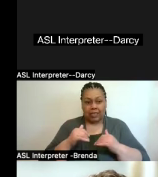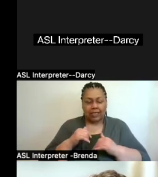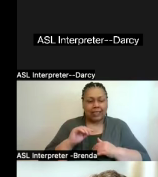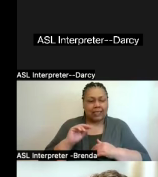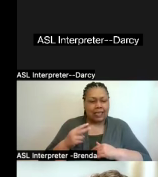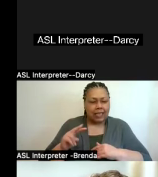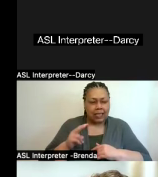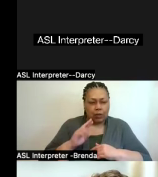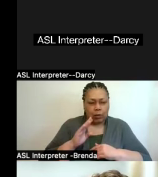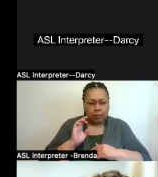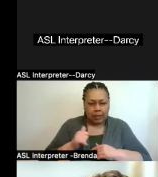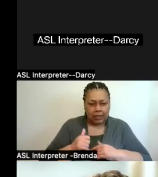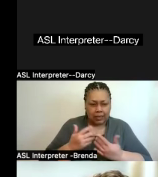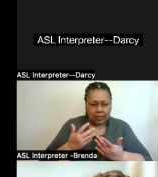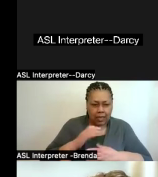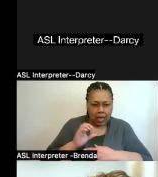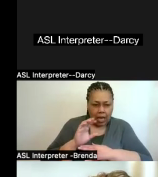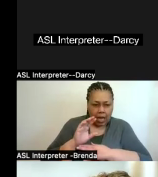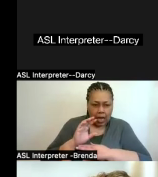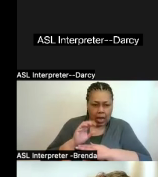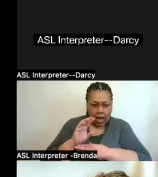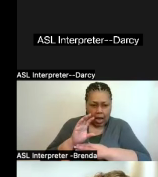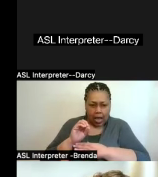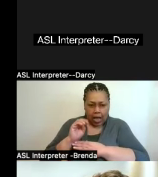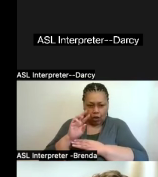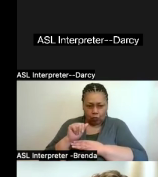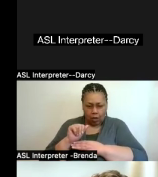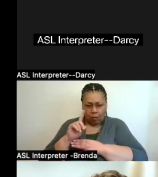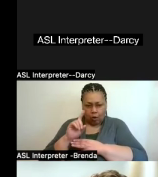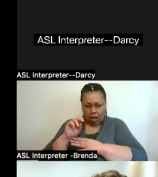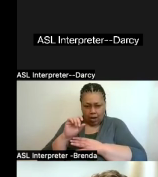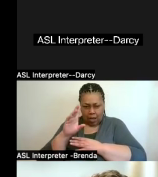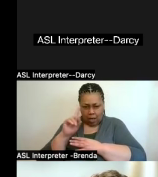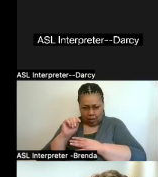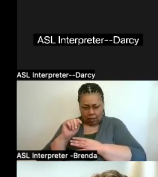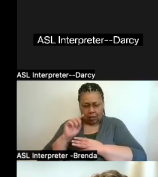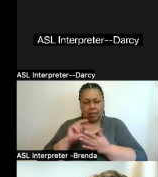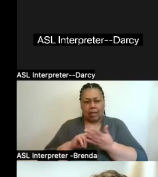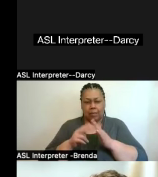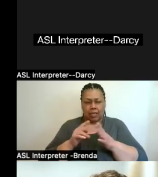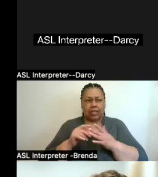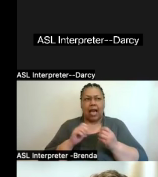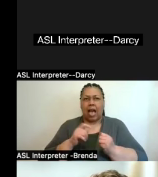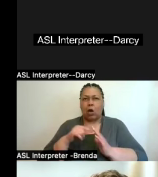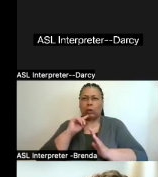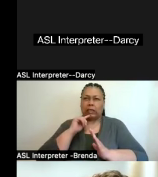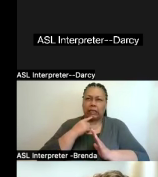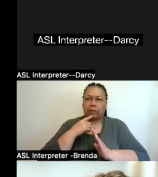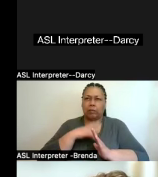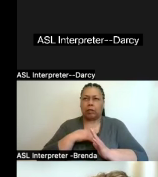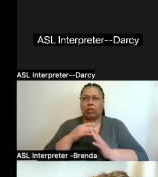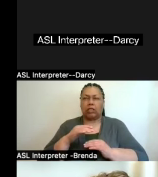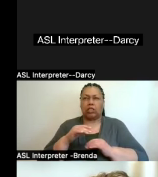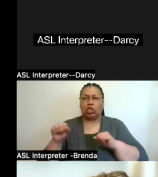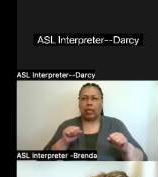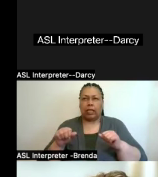are very simplified, essentially contour polygons of set shaking intensity thresholds. And this